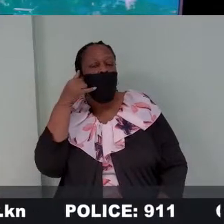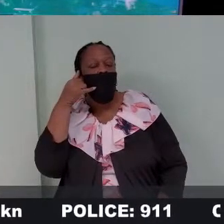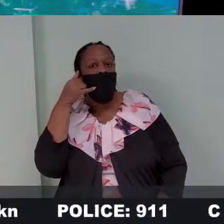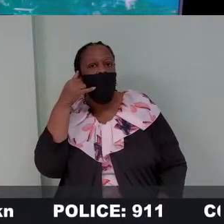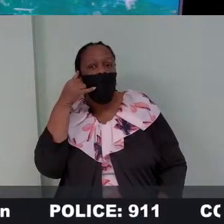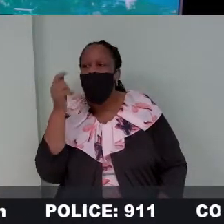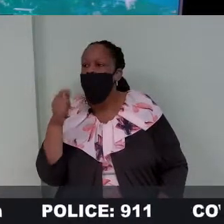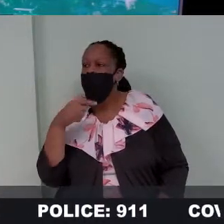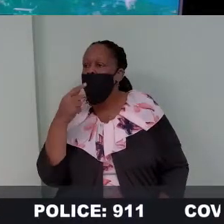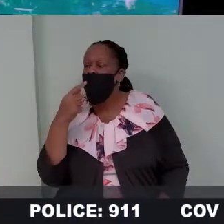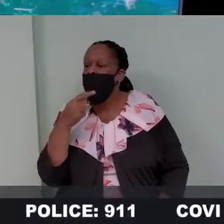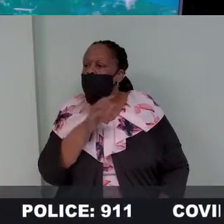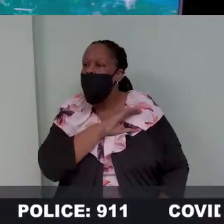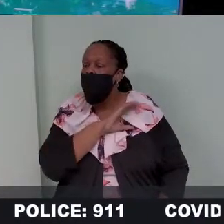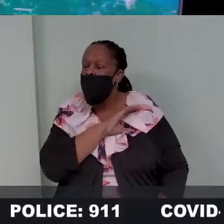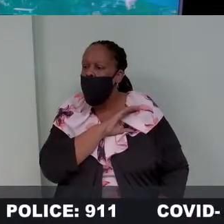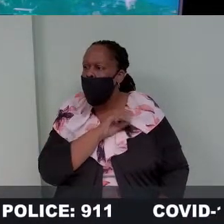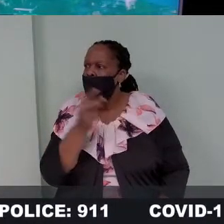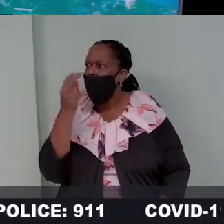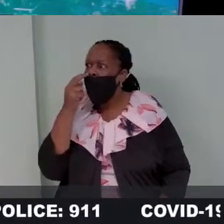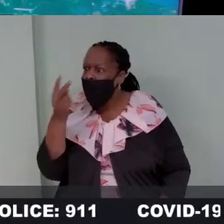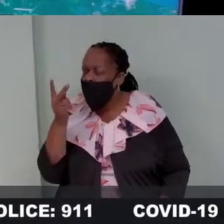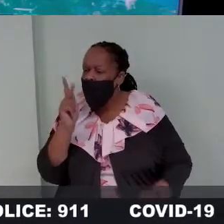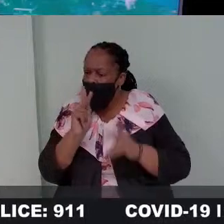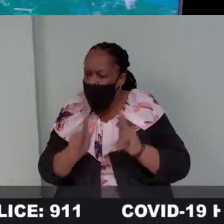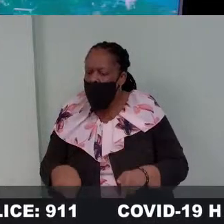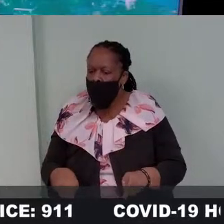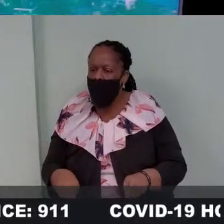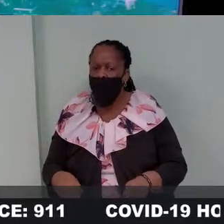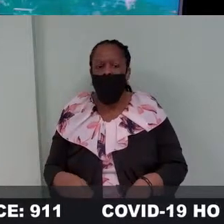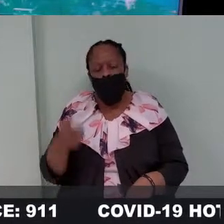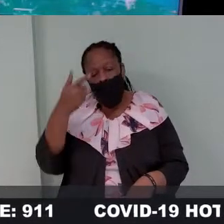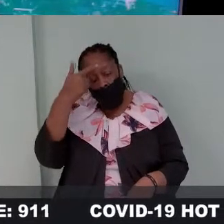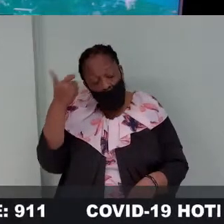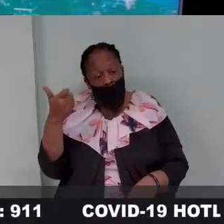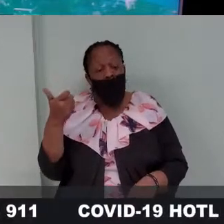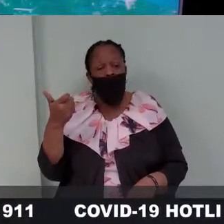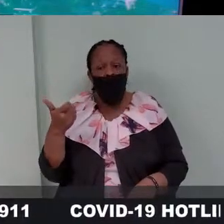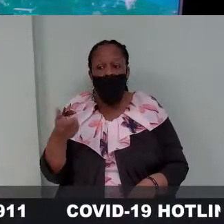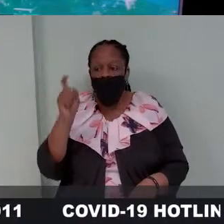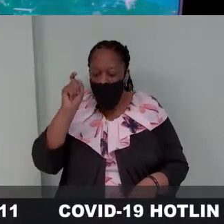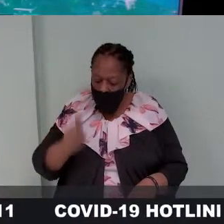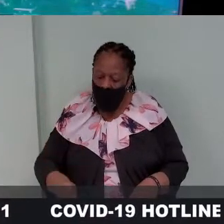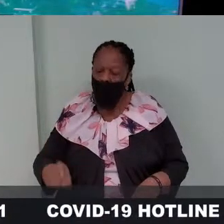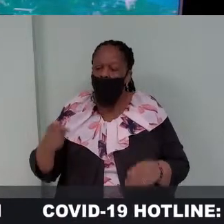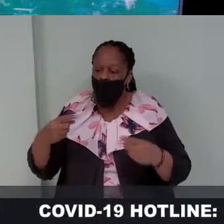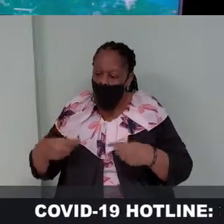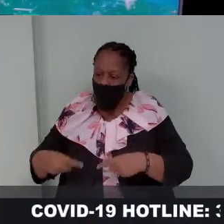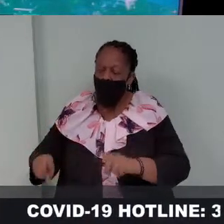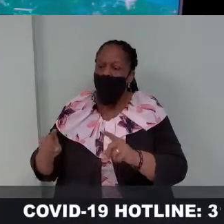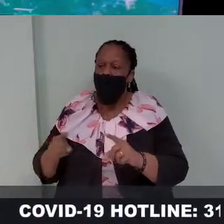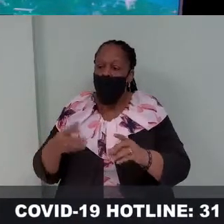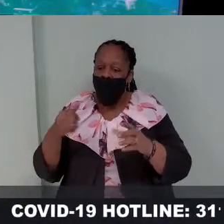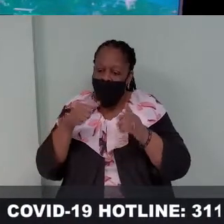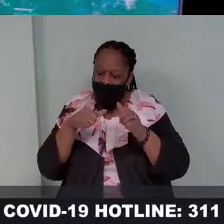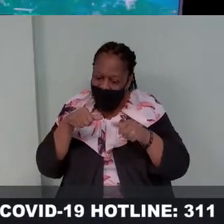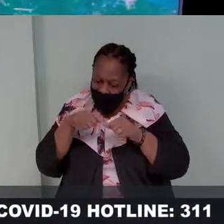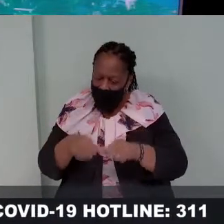report that to the authorities, and so that we can put these persons back into isolation and do the necessary contact tracing. So we're calling